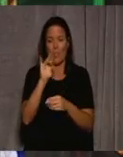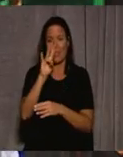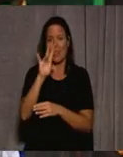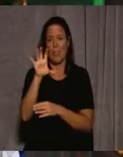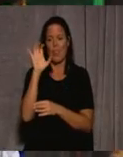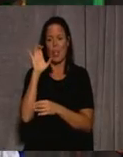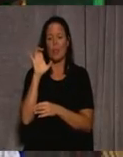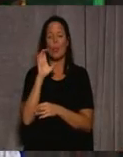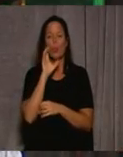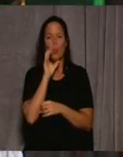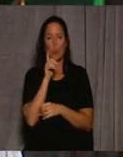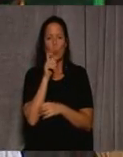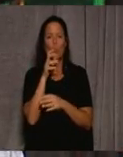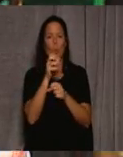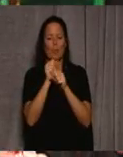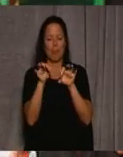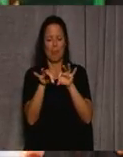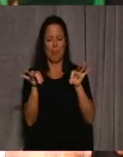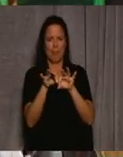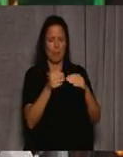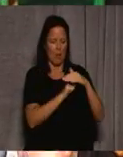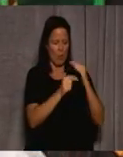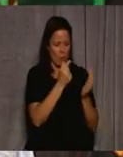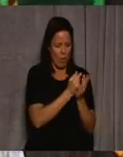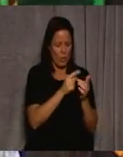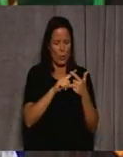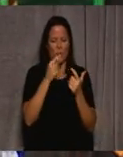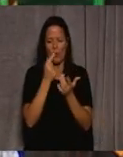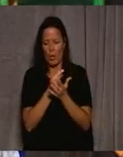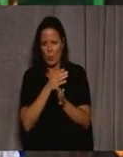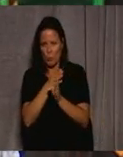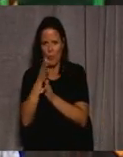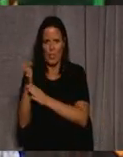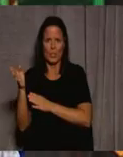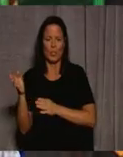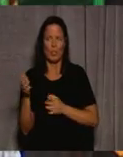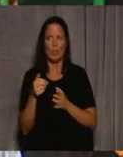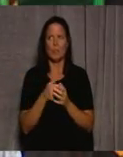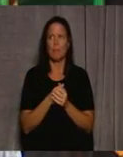their degrees, undergraduate, graduate, and professional.